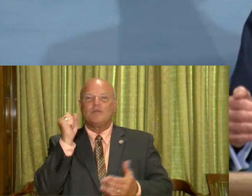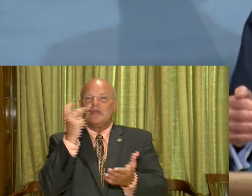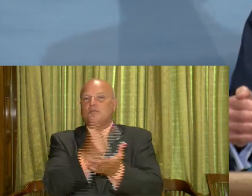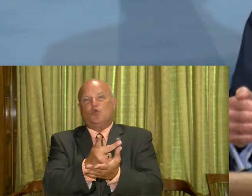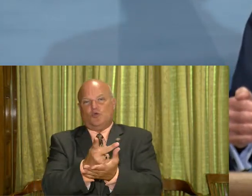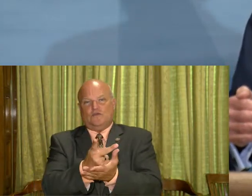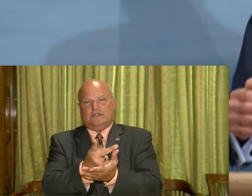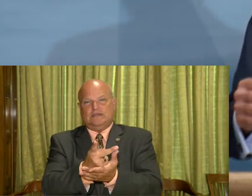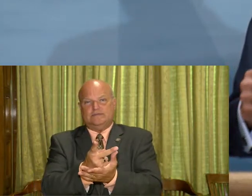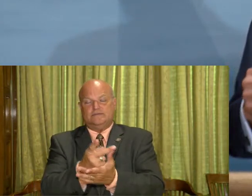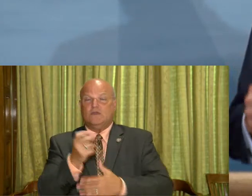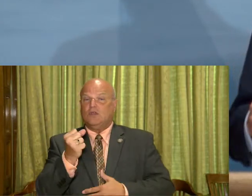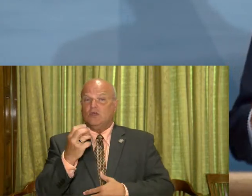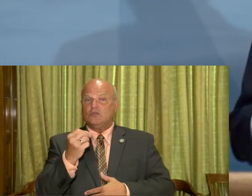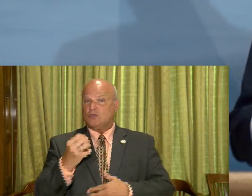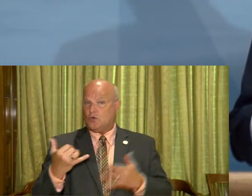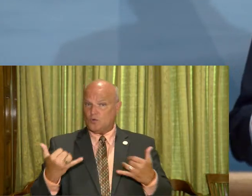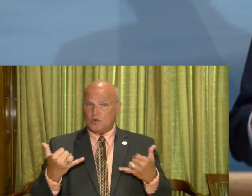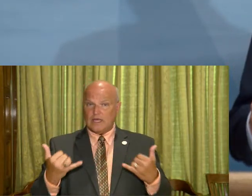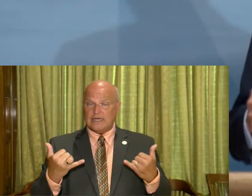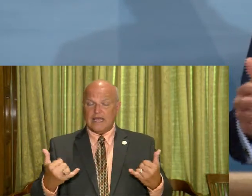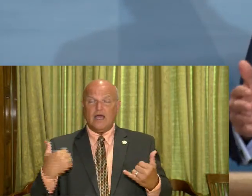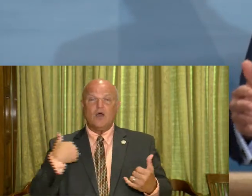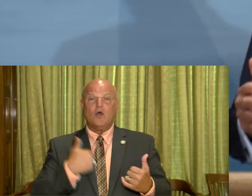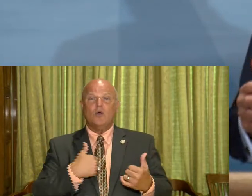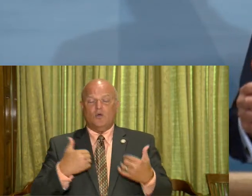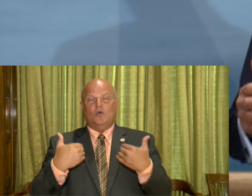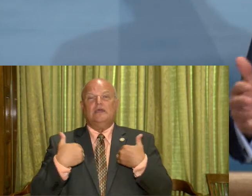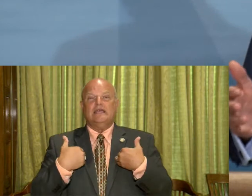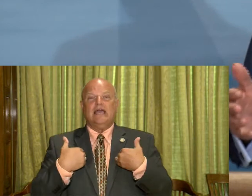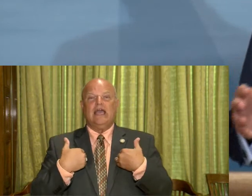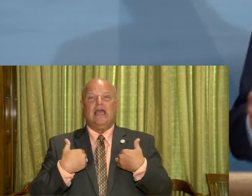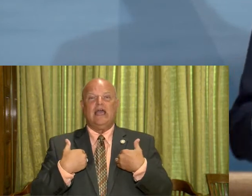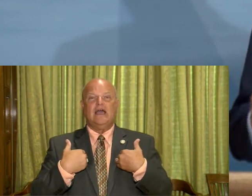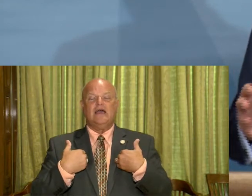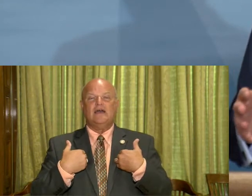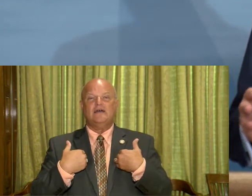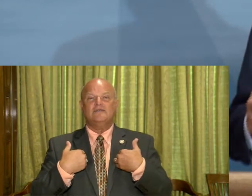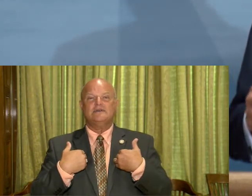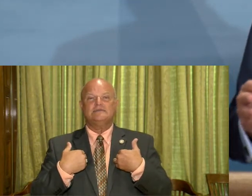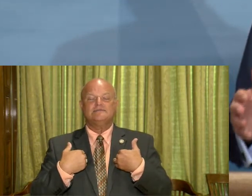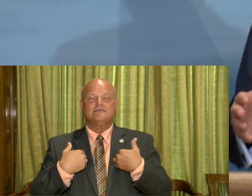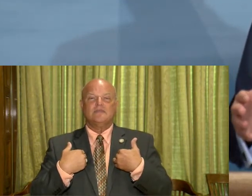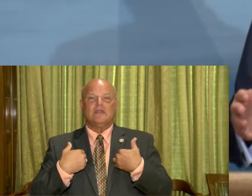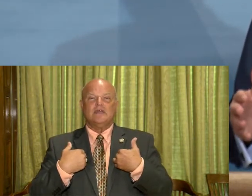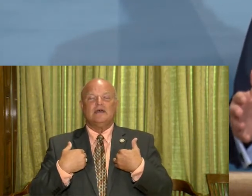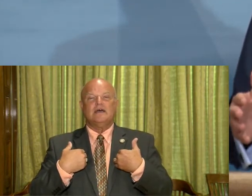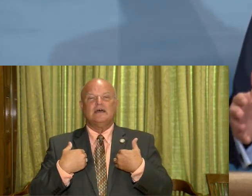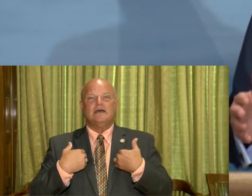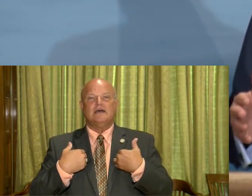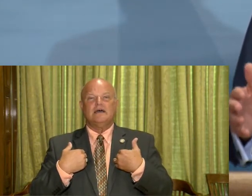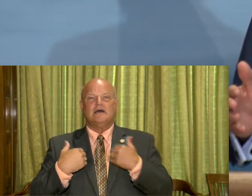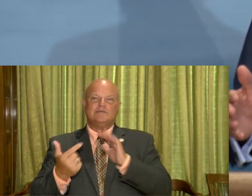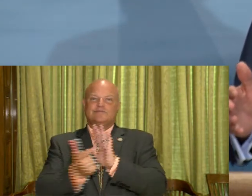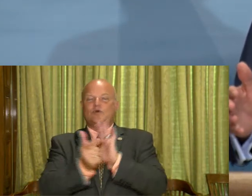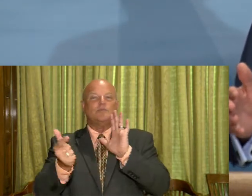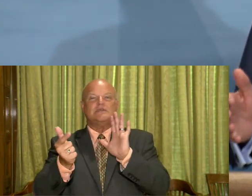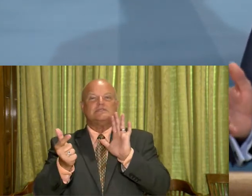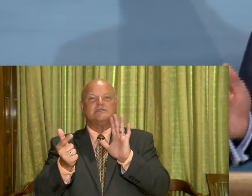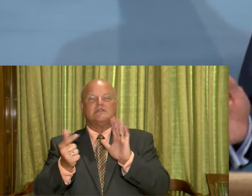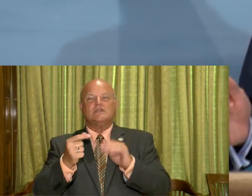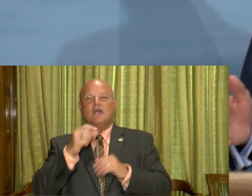them. And so right now we have a prohibition that's enacted by statute, which is